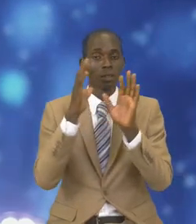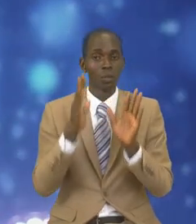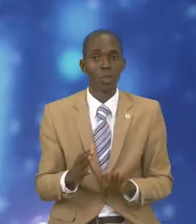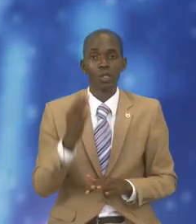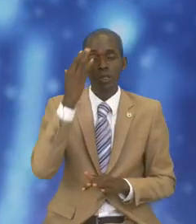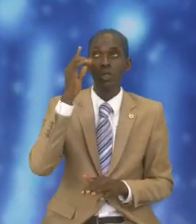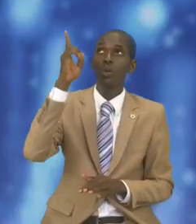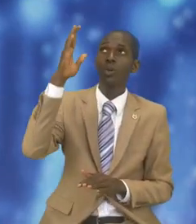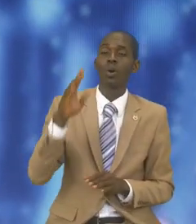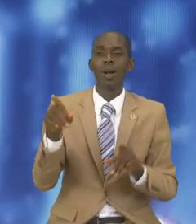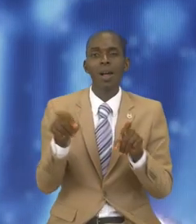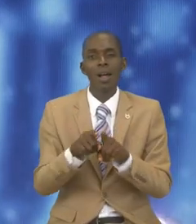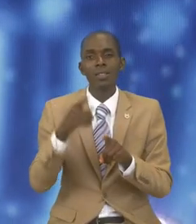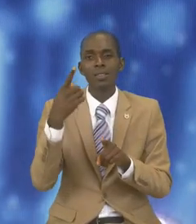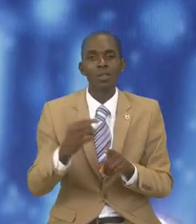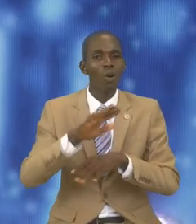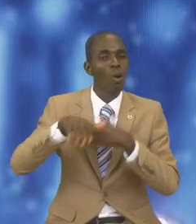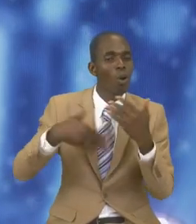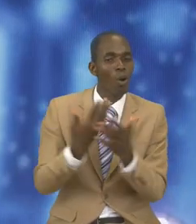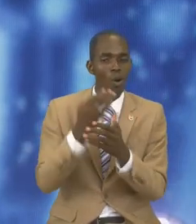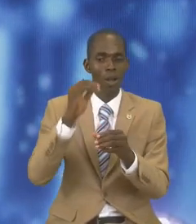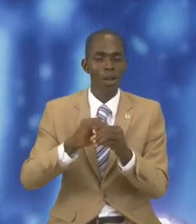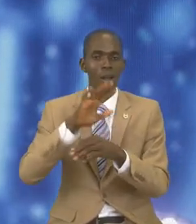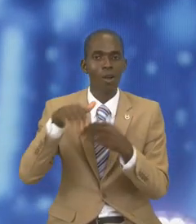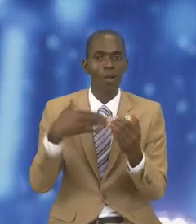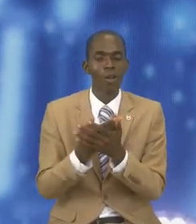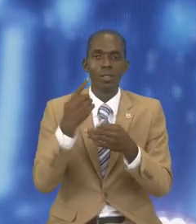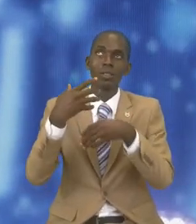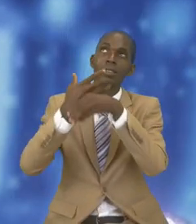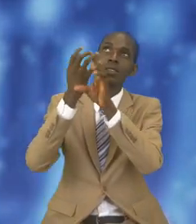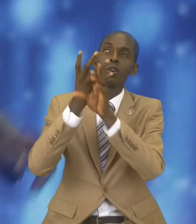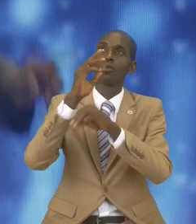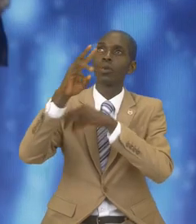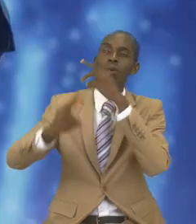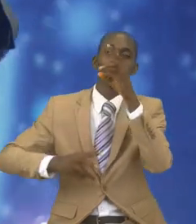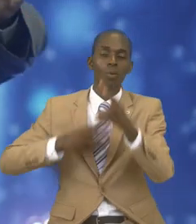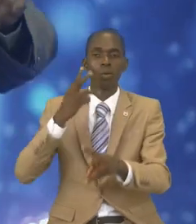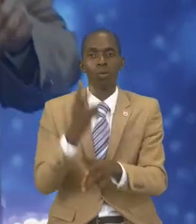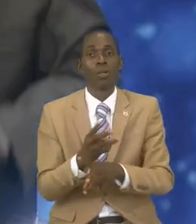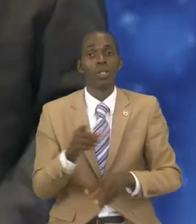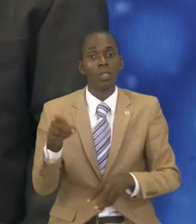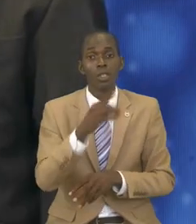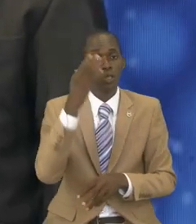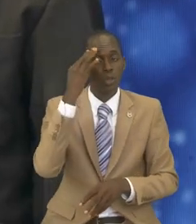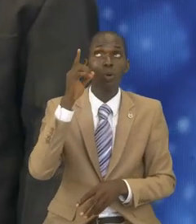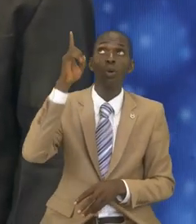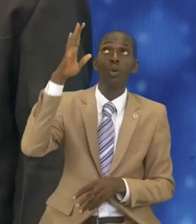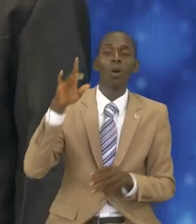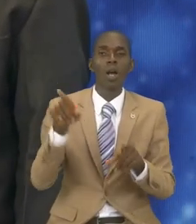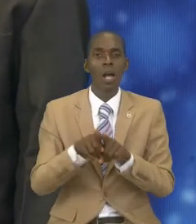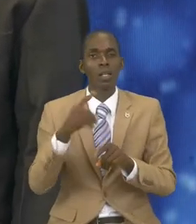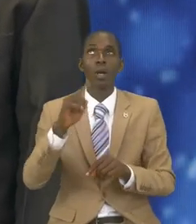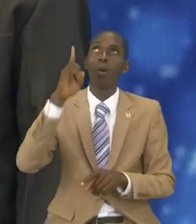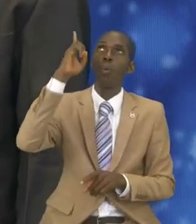their God as the all in all, the creator of the whole universe, they know their God as the one that